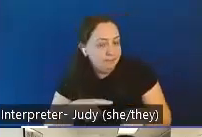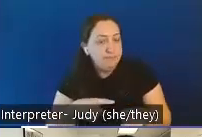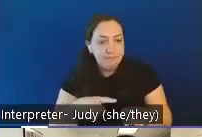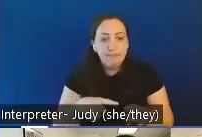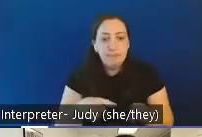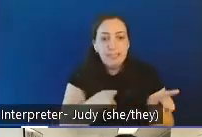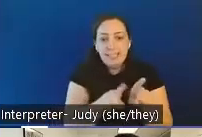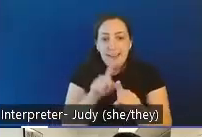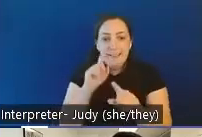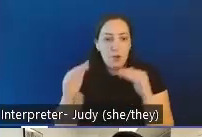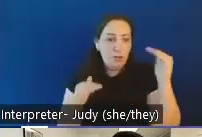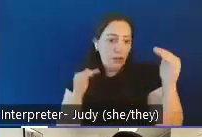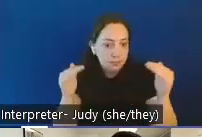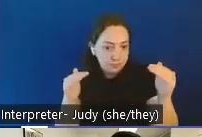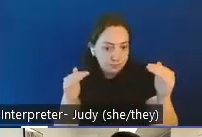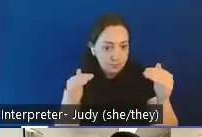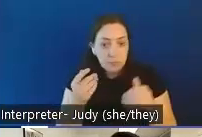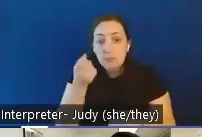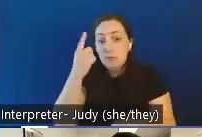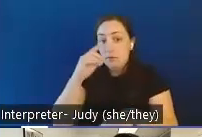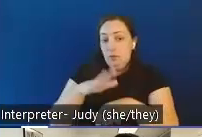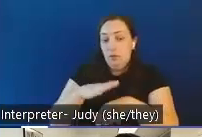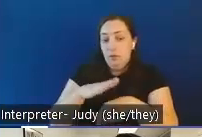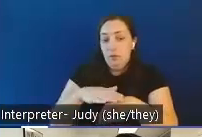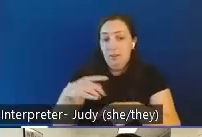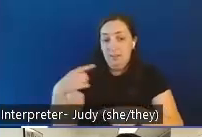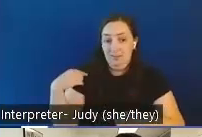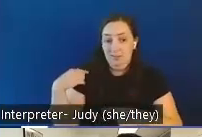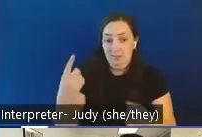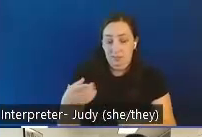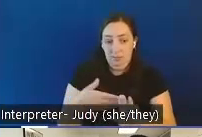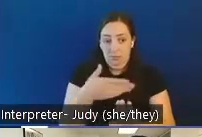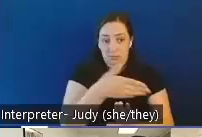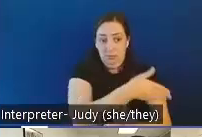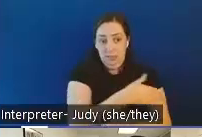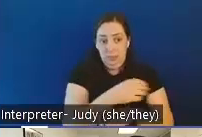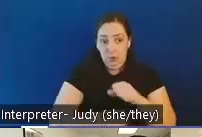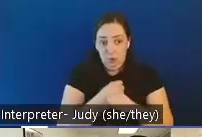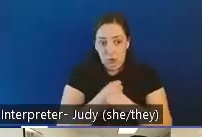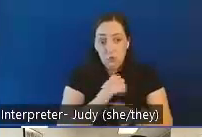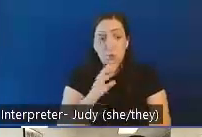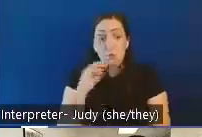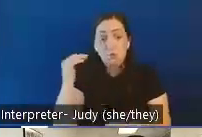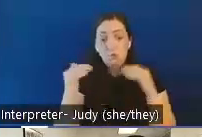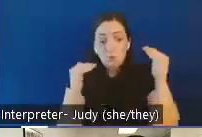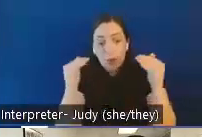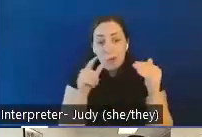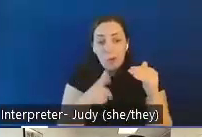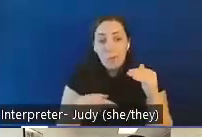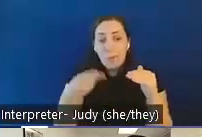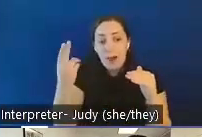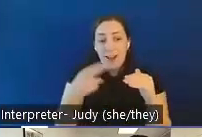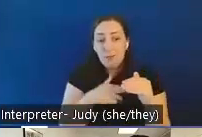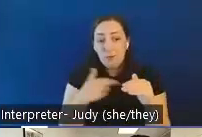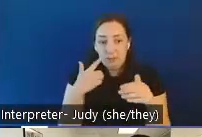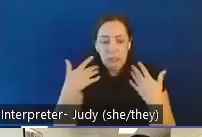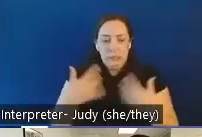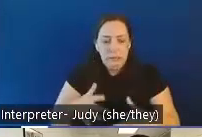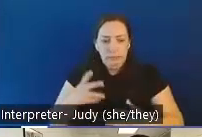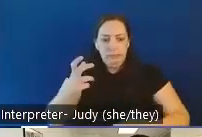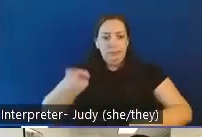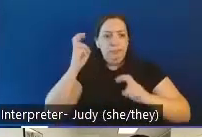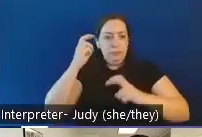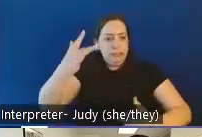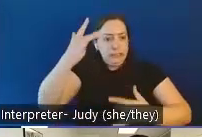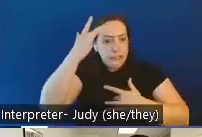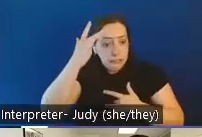for adults. I will note, as in past seasons, for our older adults who are at higher risk of getting really sick, that means